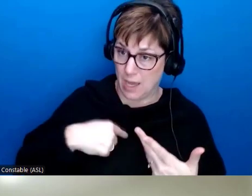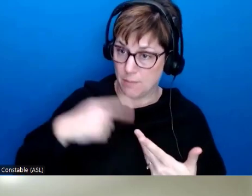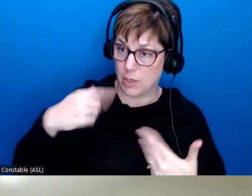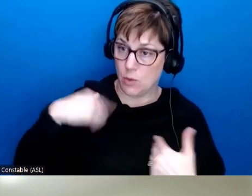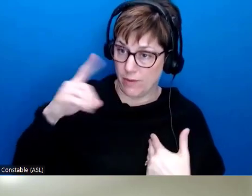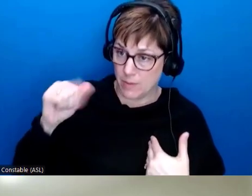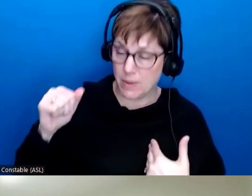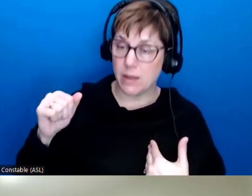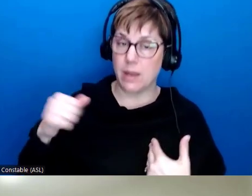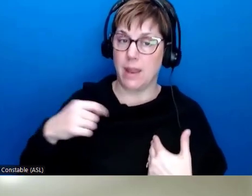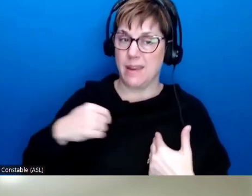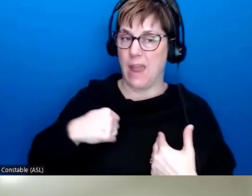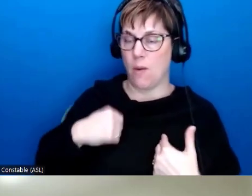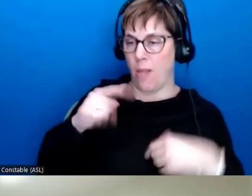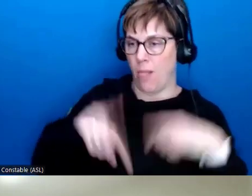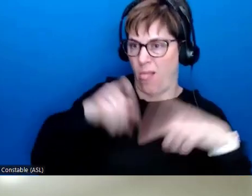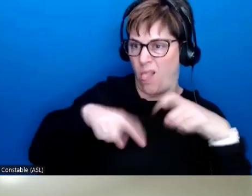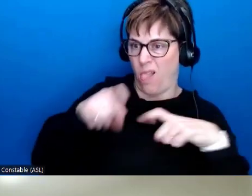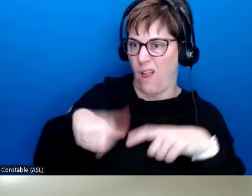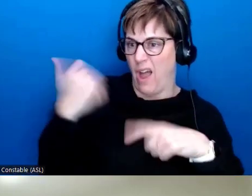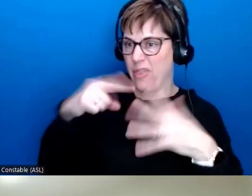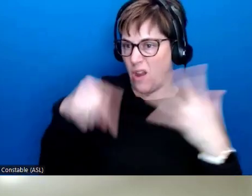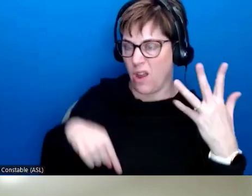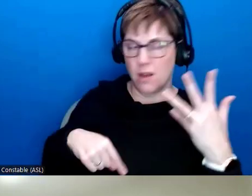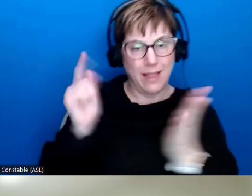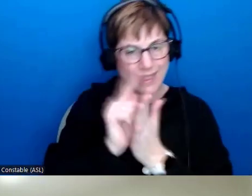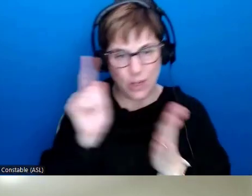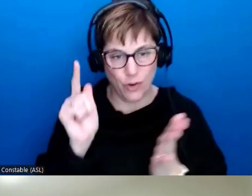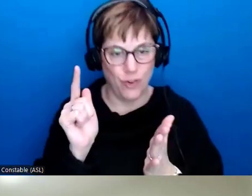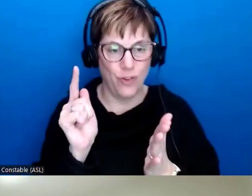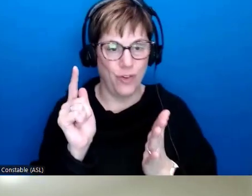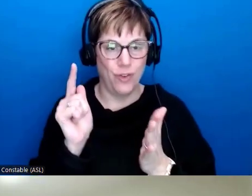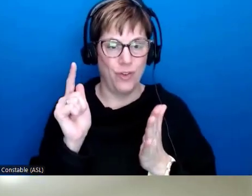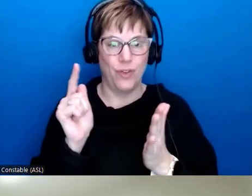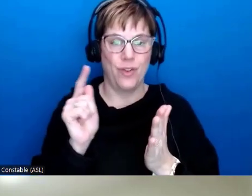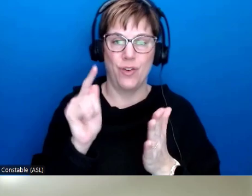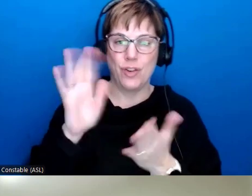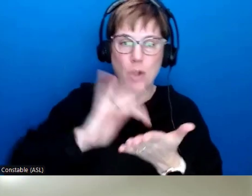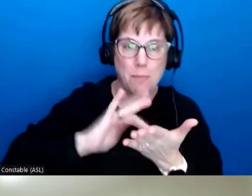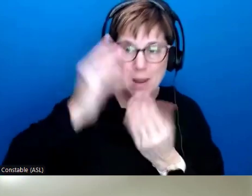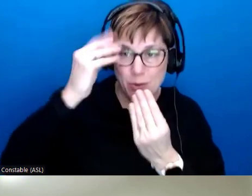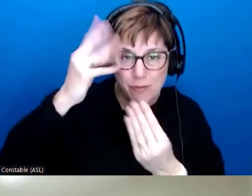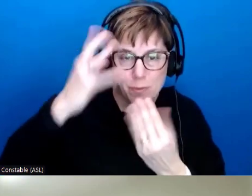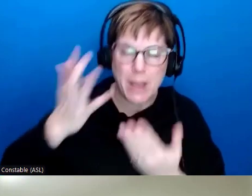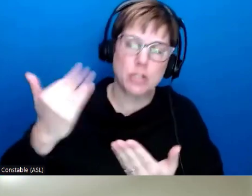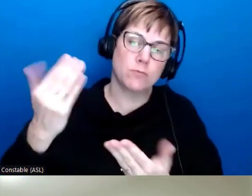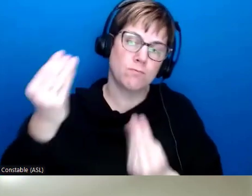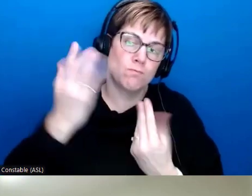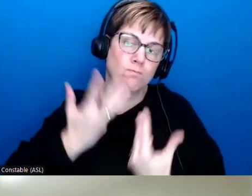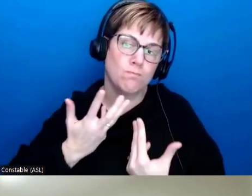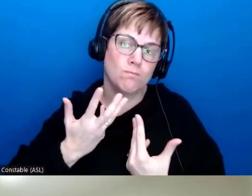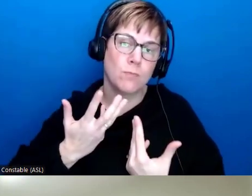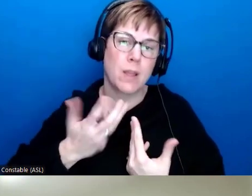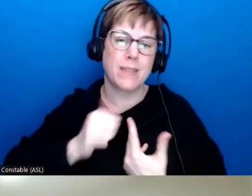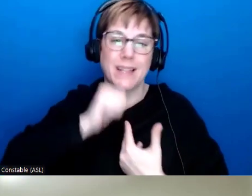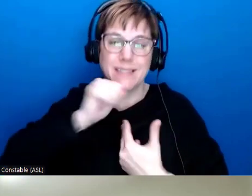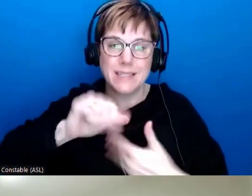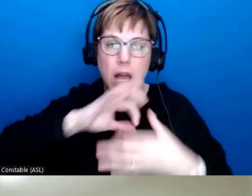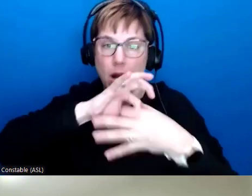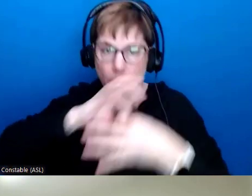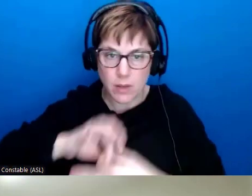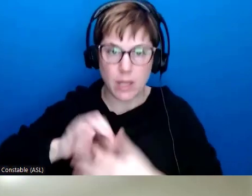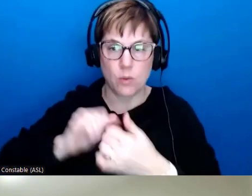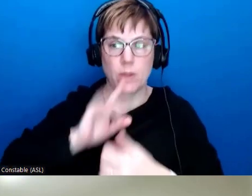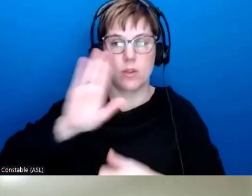medical condition. It's actually not legal for them to ask for medical information that is outside the scope of